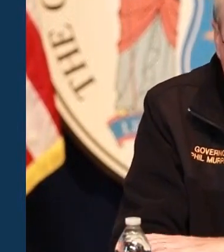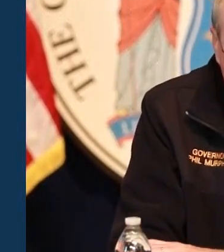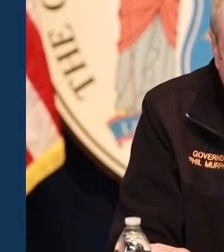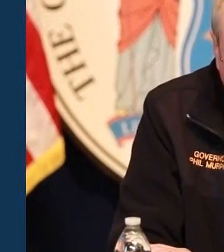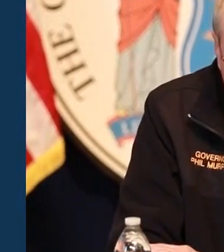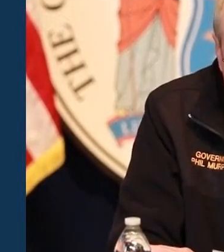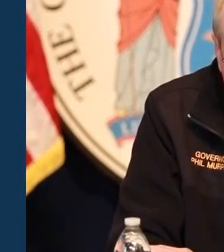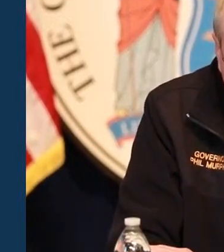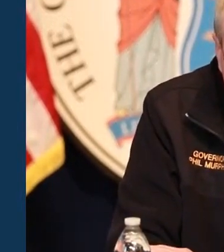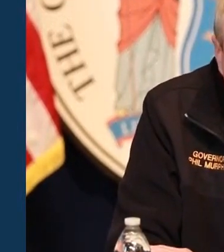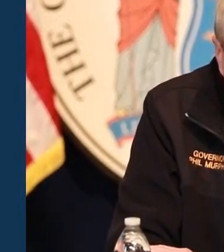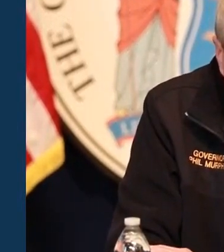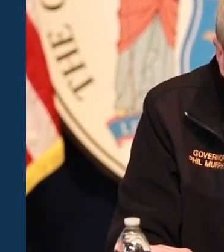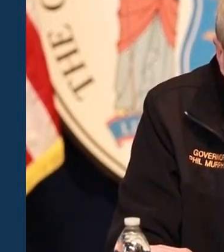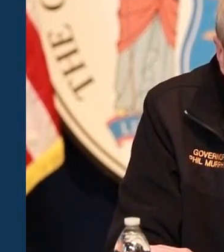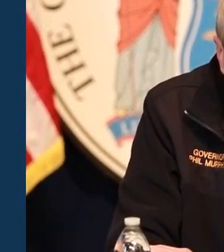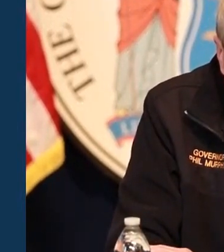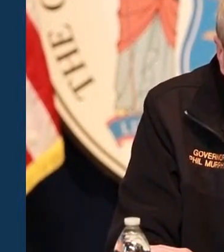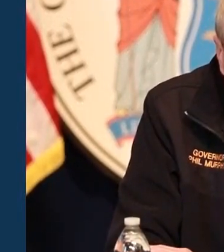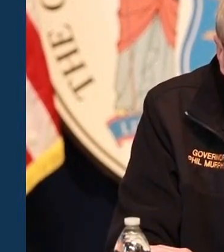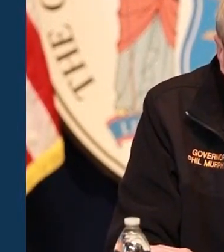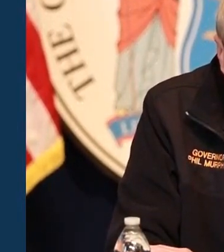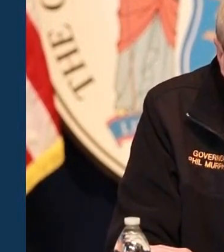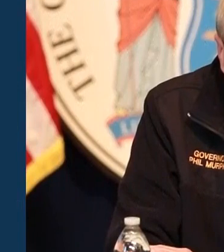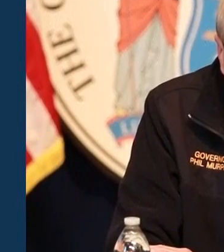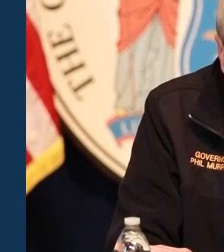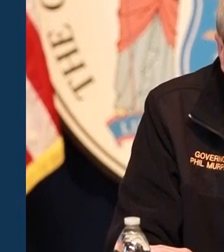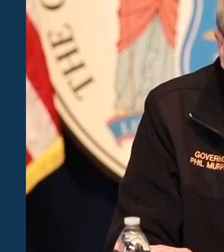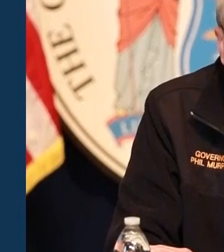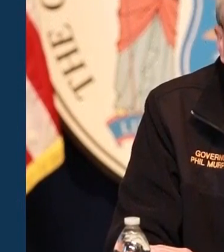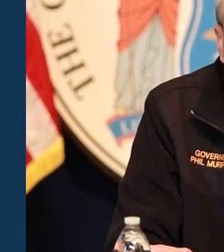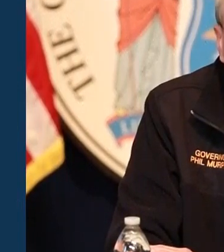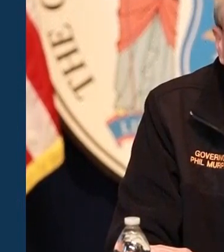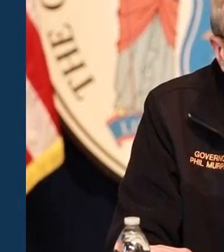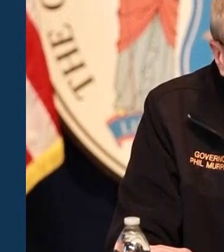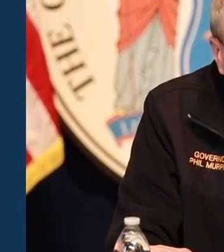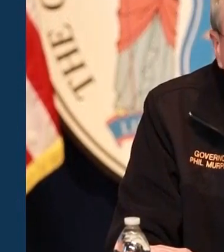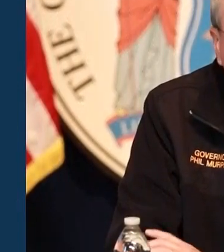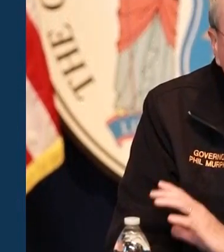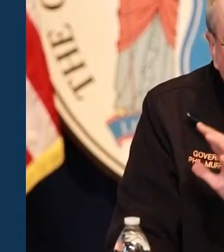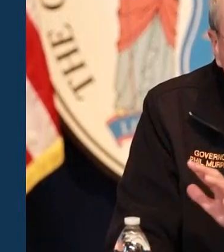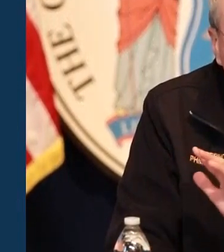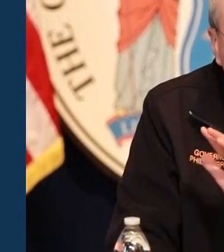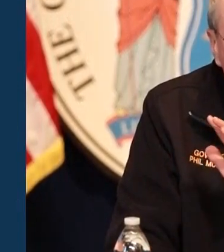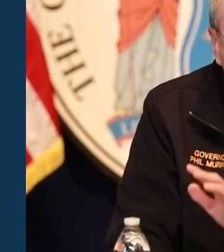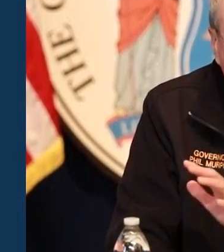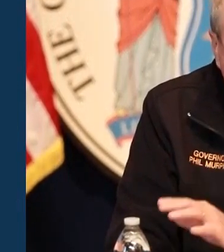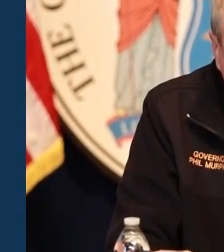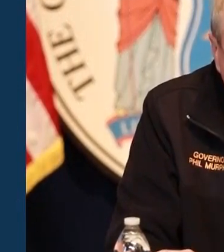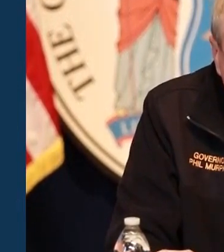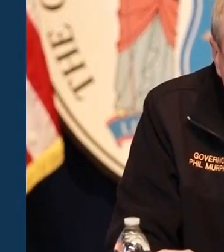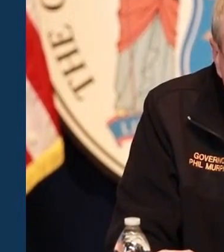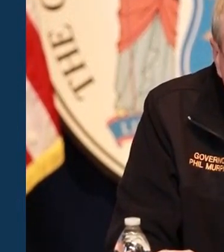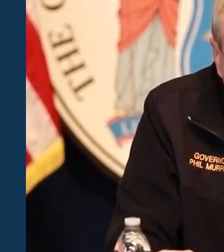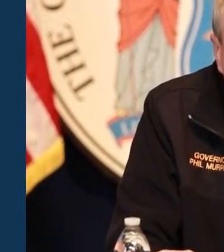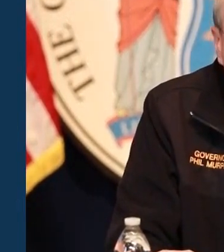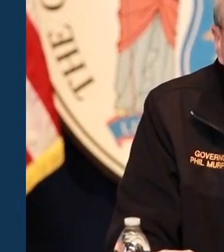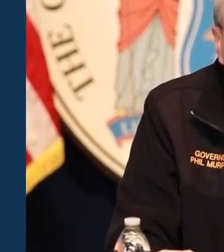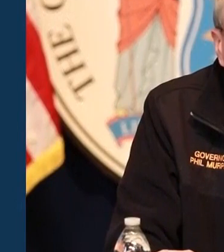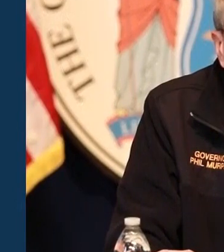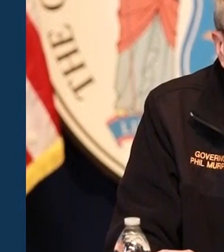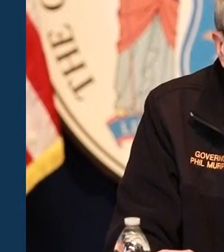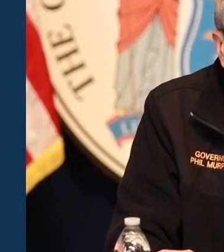populated prison setting, and the needs of public safety and public health have to be balanced.